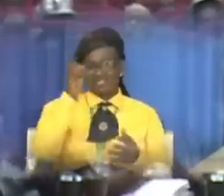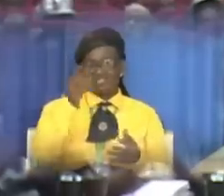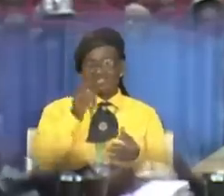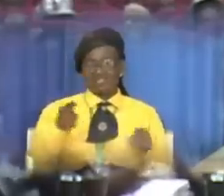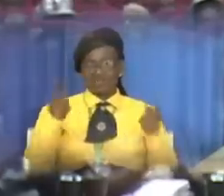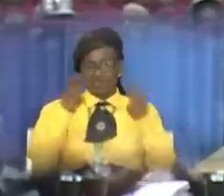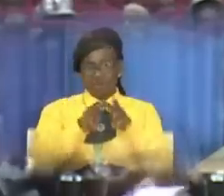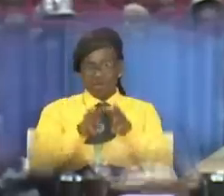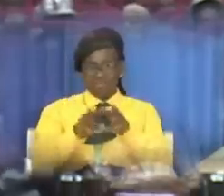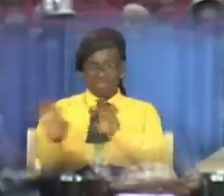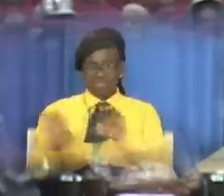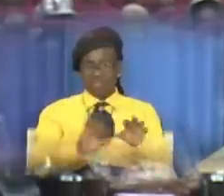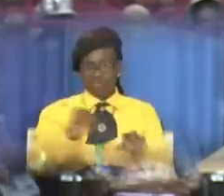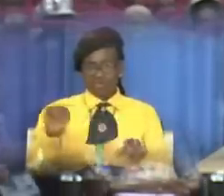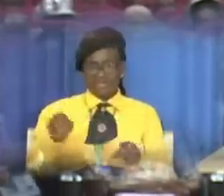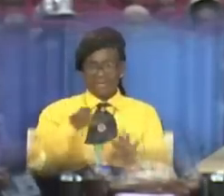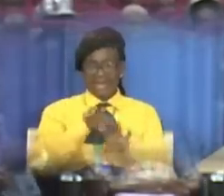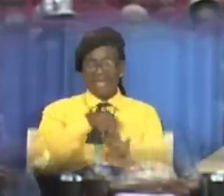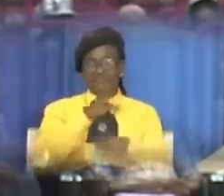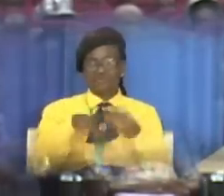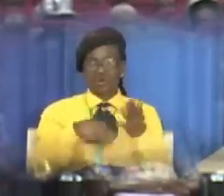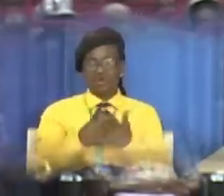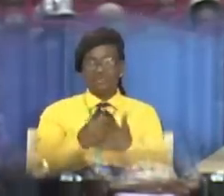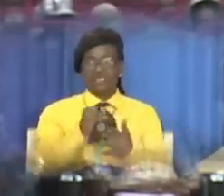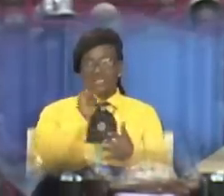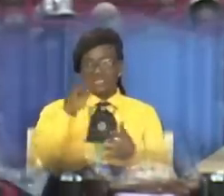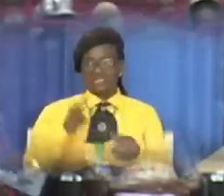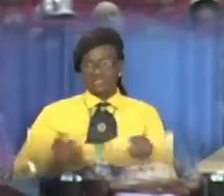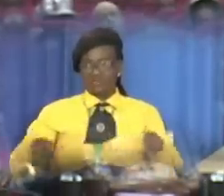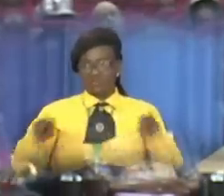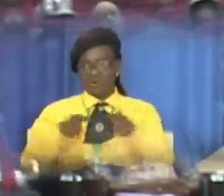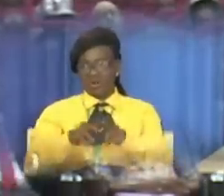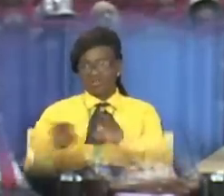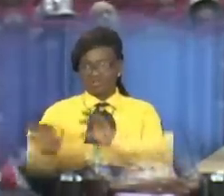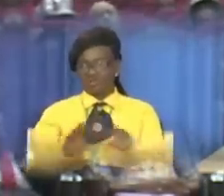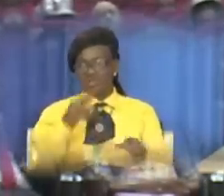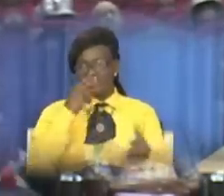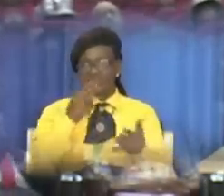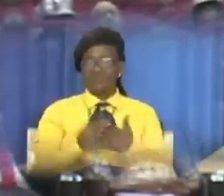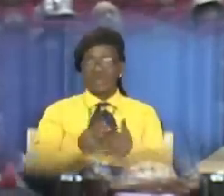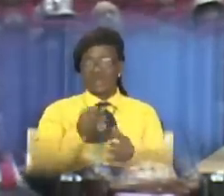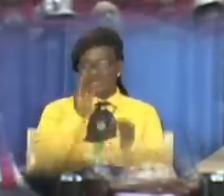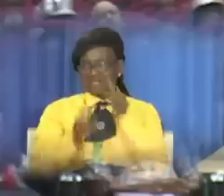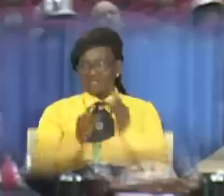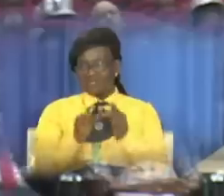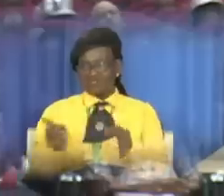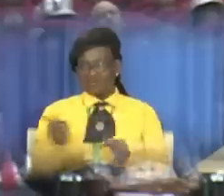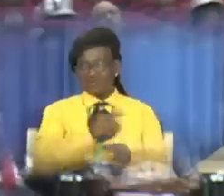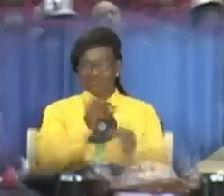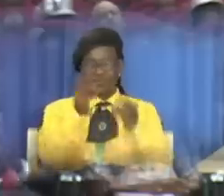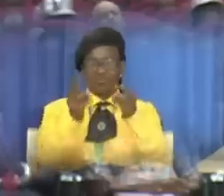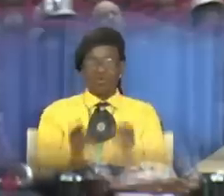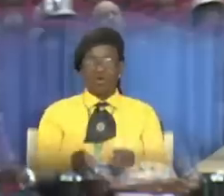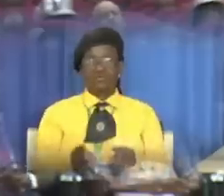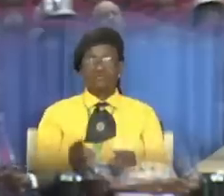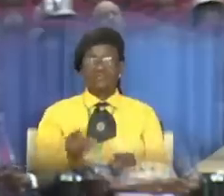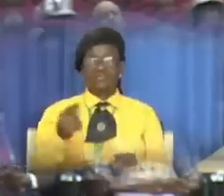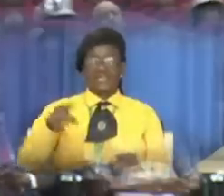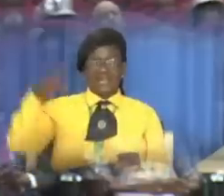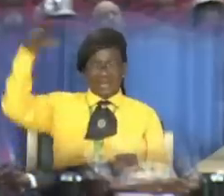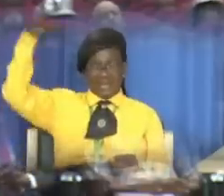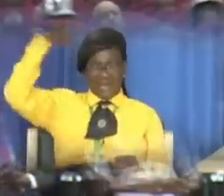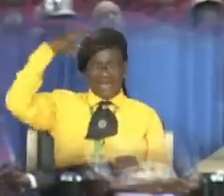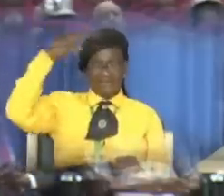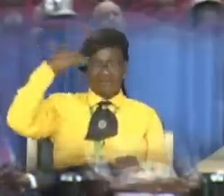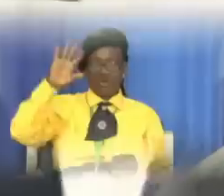You want the light of God to shine into your life and to get rid of every force of